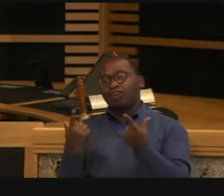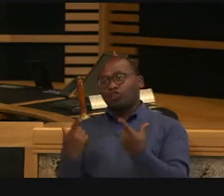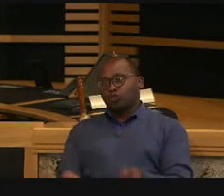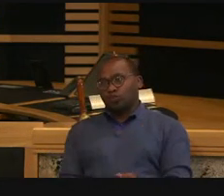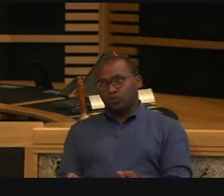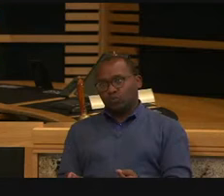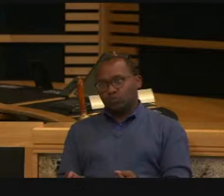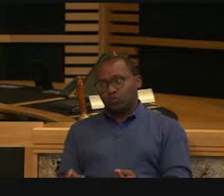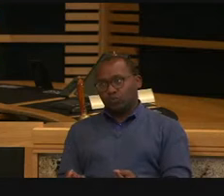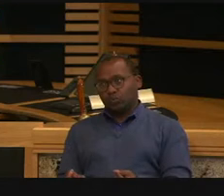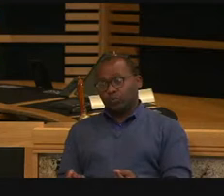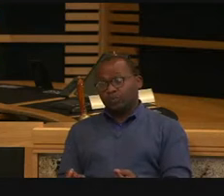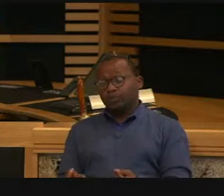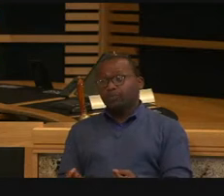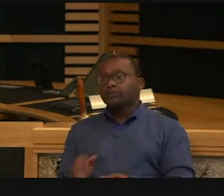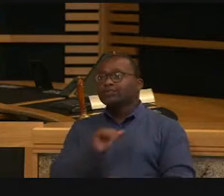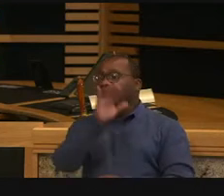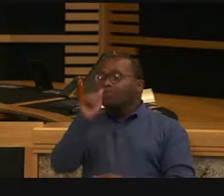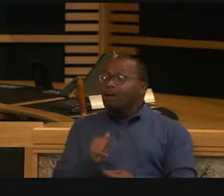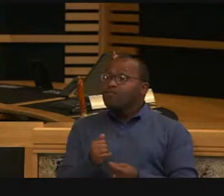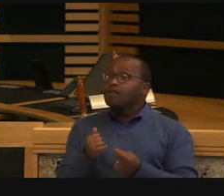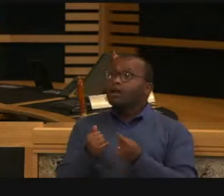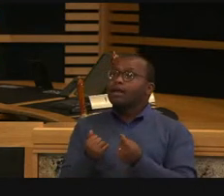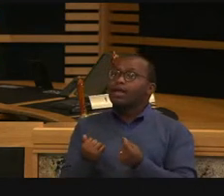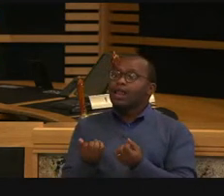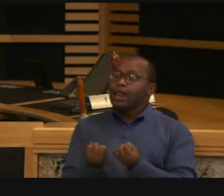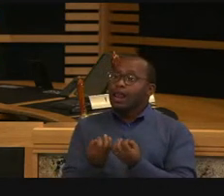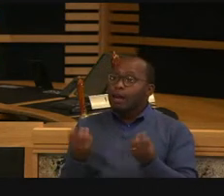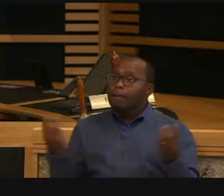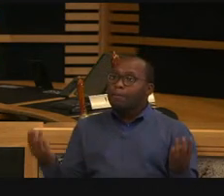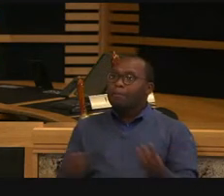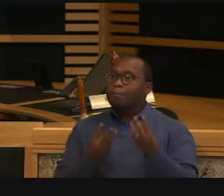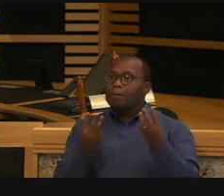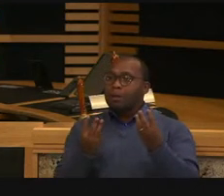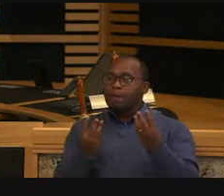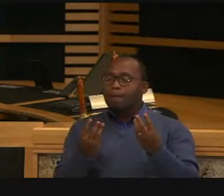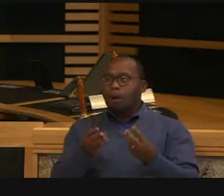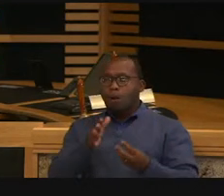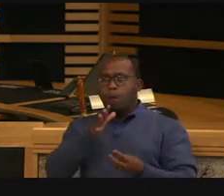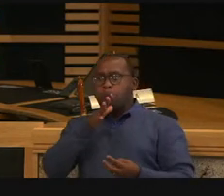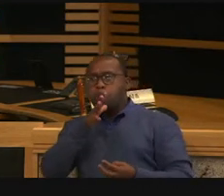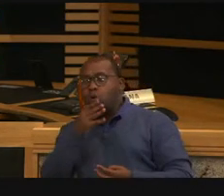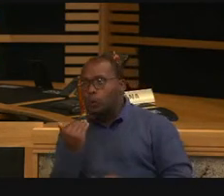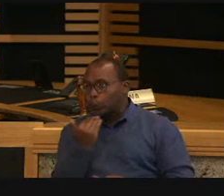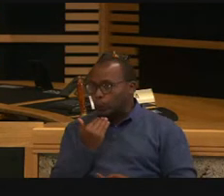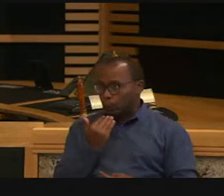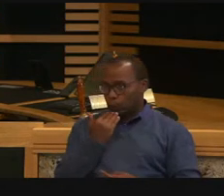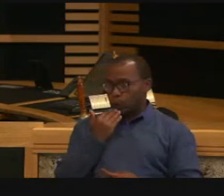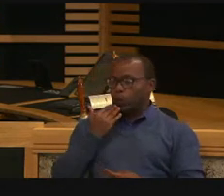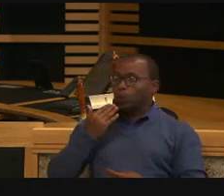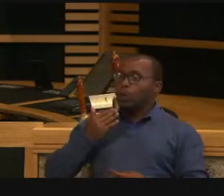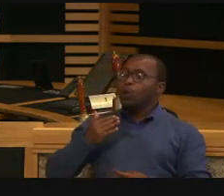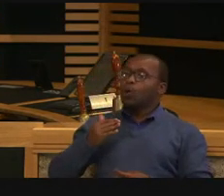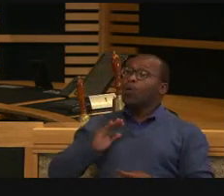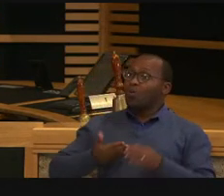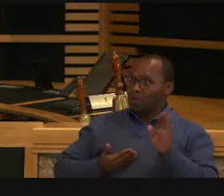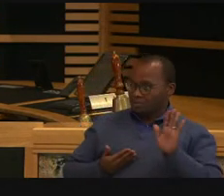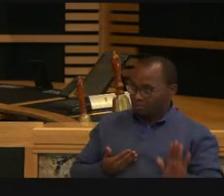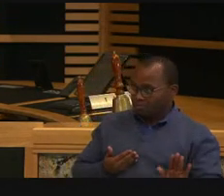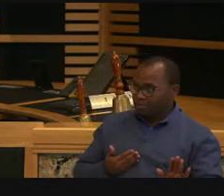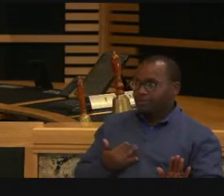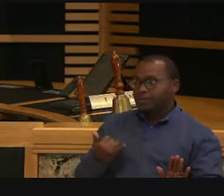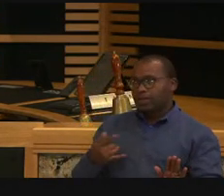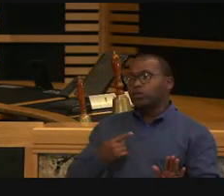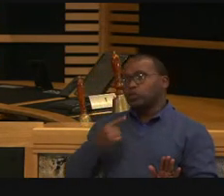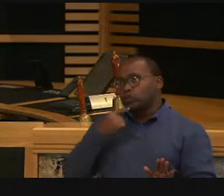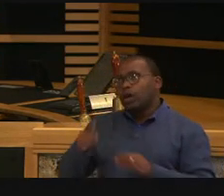largest population, but at the most less equipped and developed. Thank you very much. Let's talk about a good